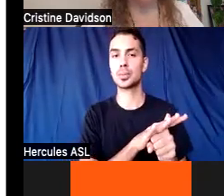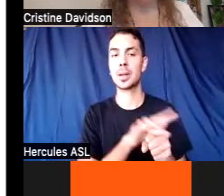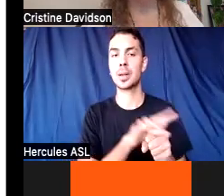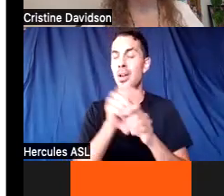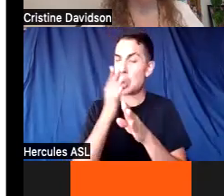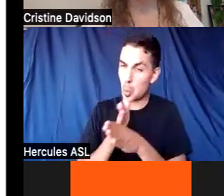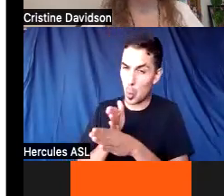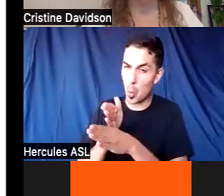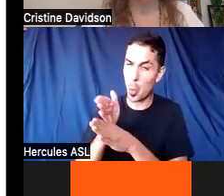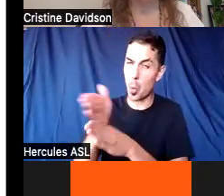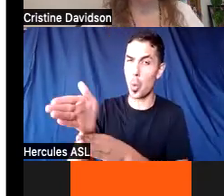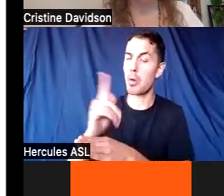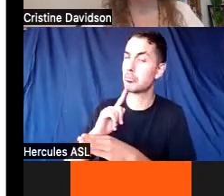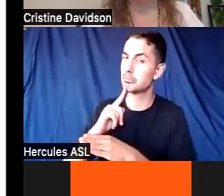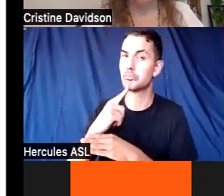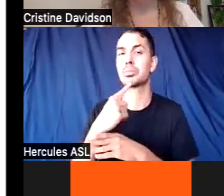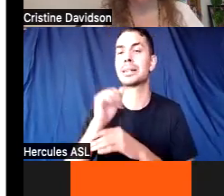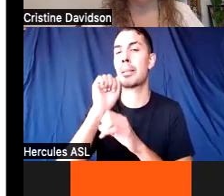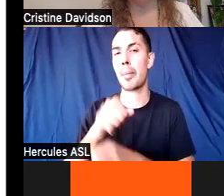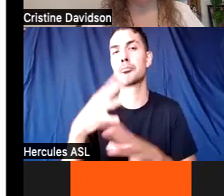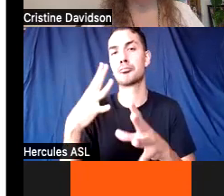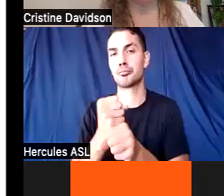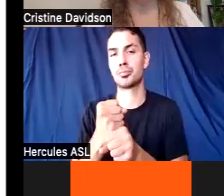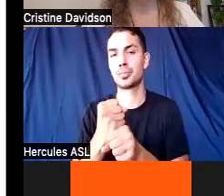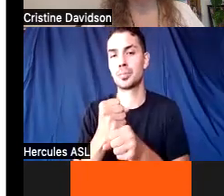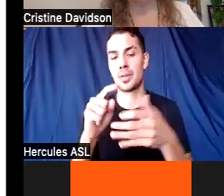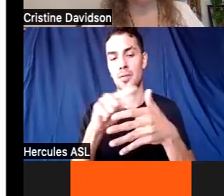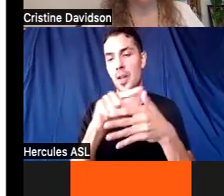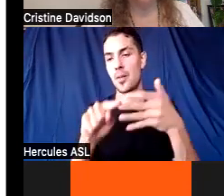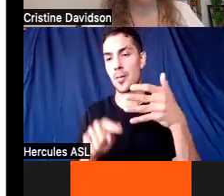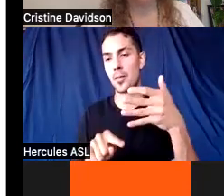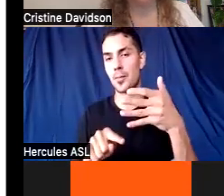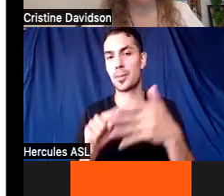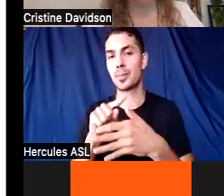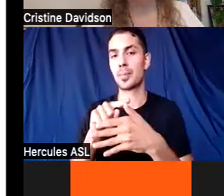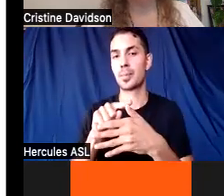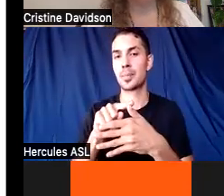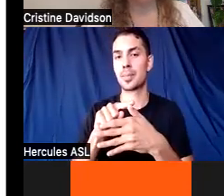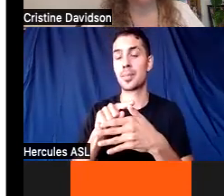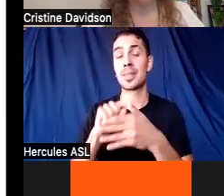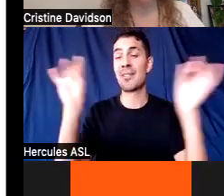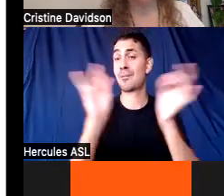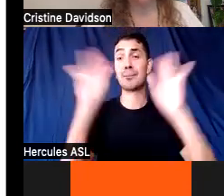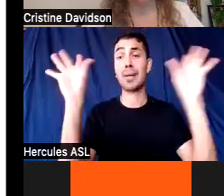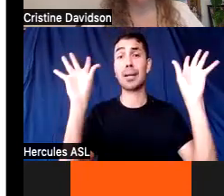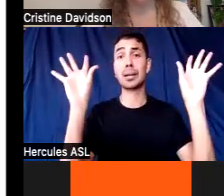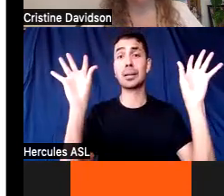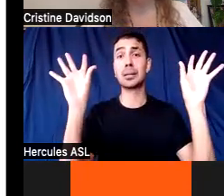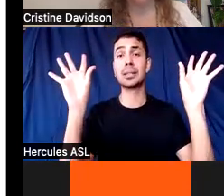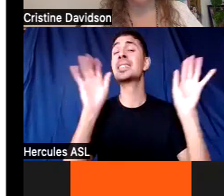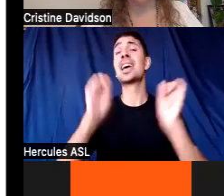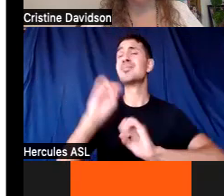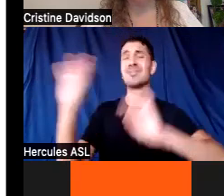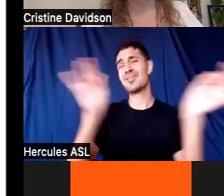you can kind of be summed up into these 5. So using violence without any consequences,